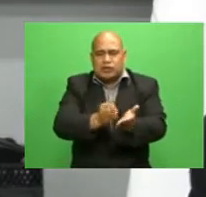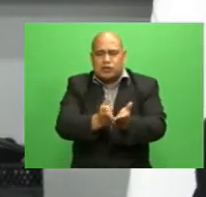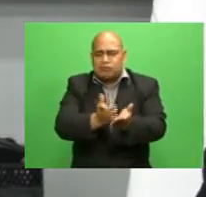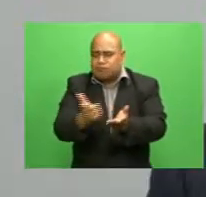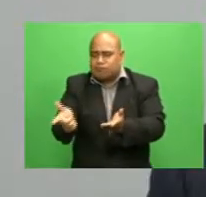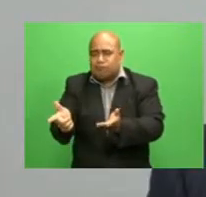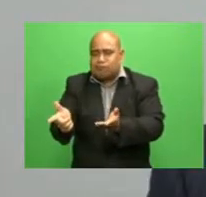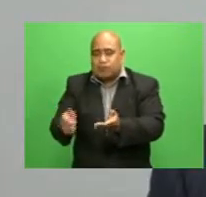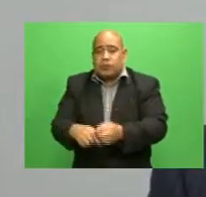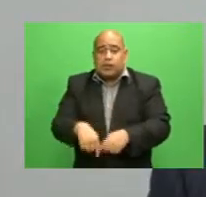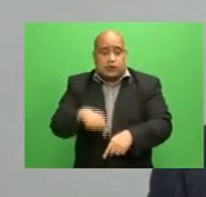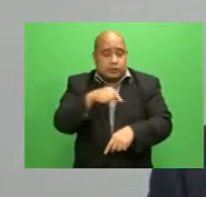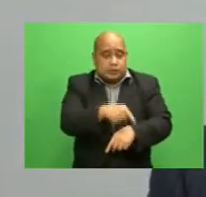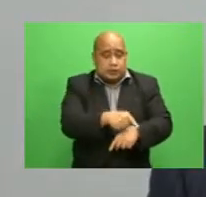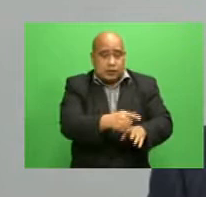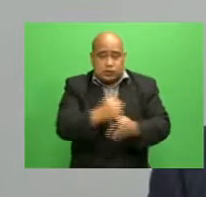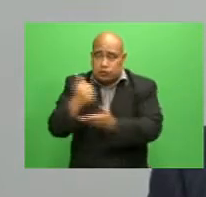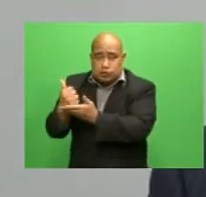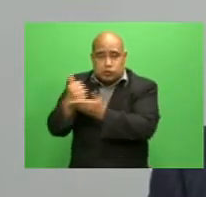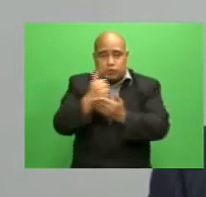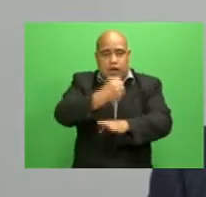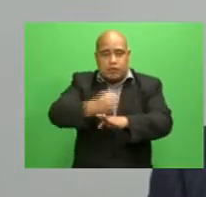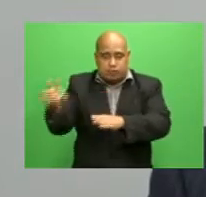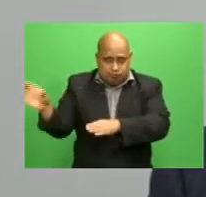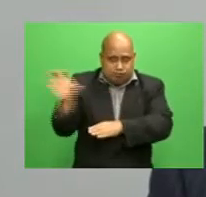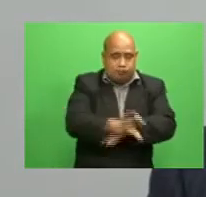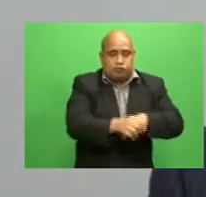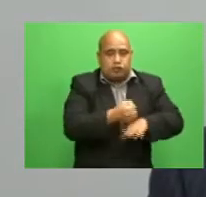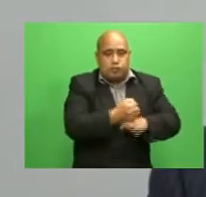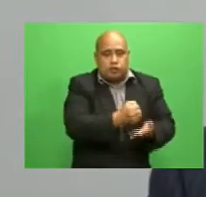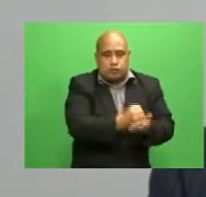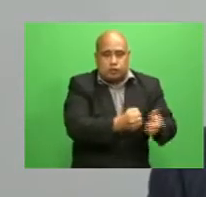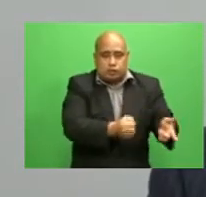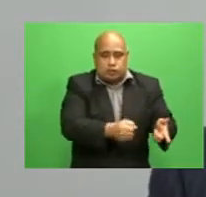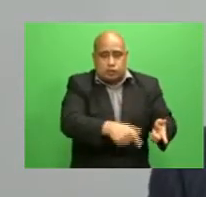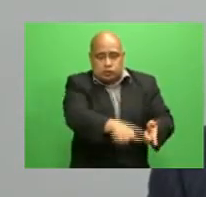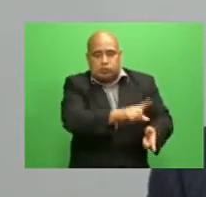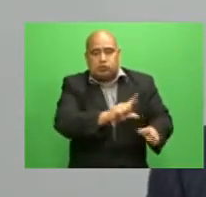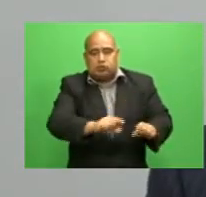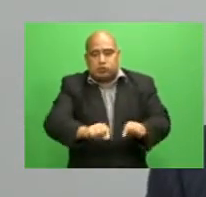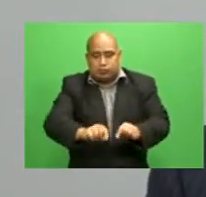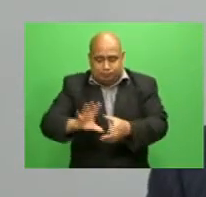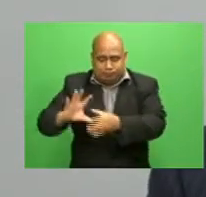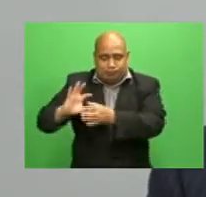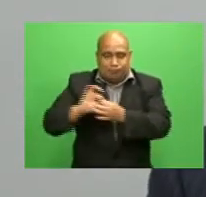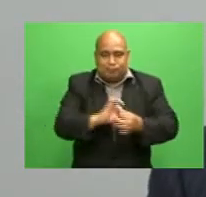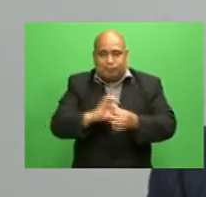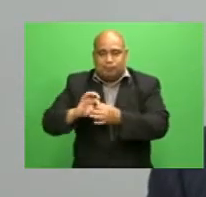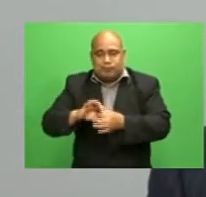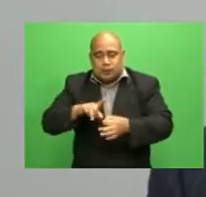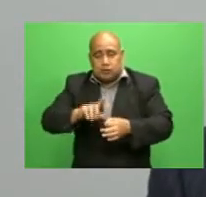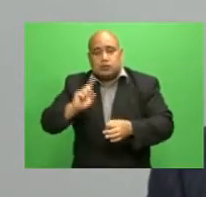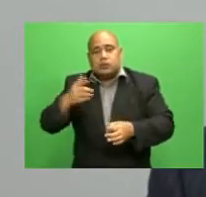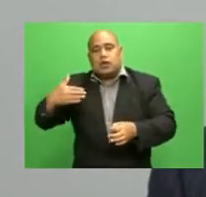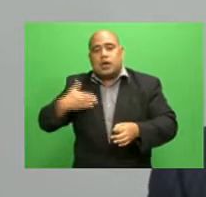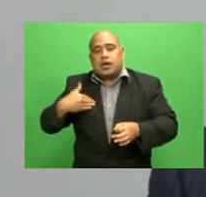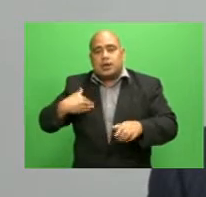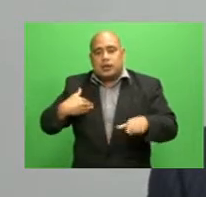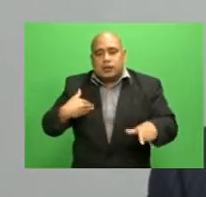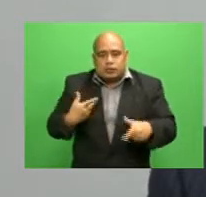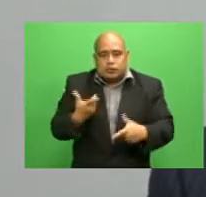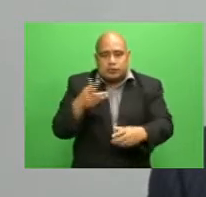of Japan. Japan is a long-standing development partner to Fiji's health sector. We engaged in Health Ministry's